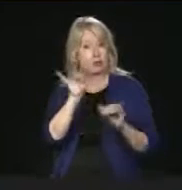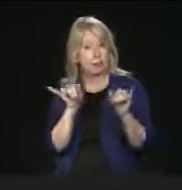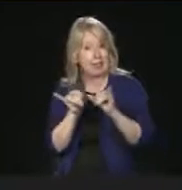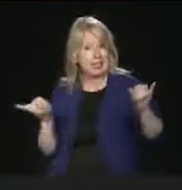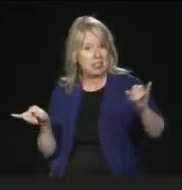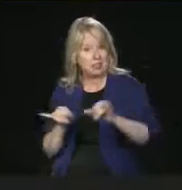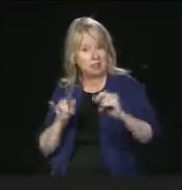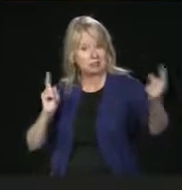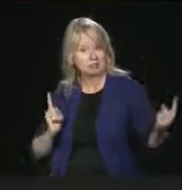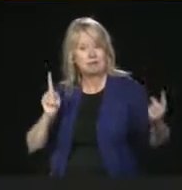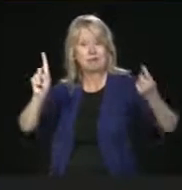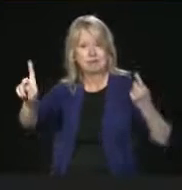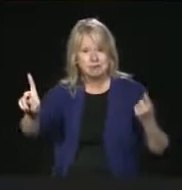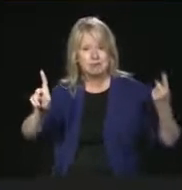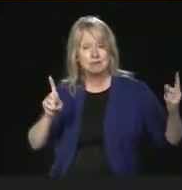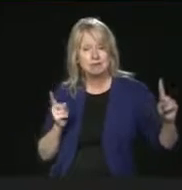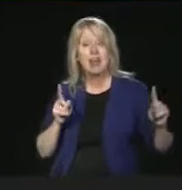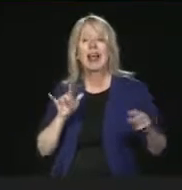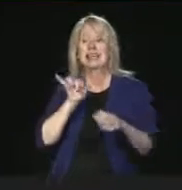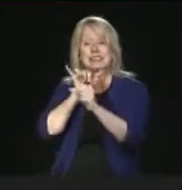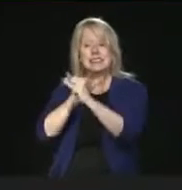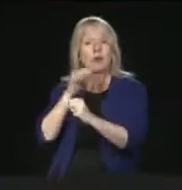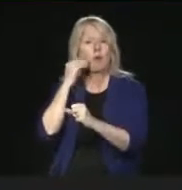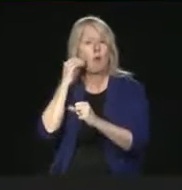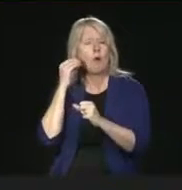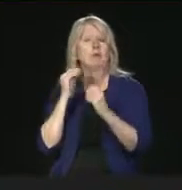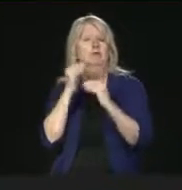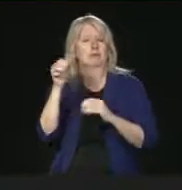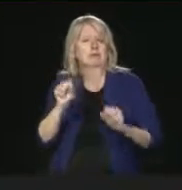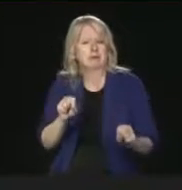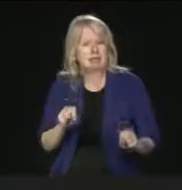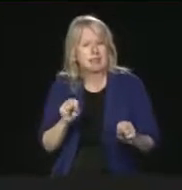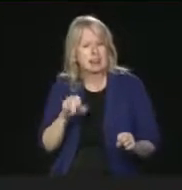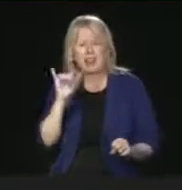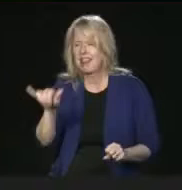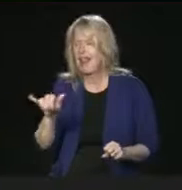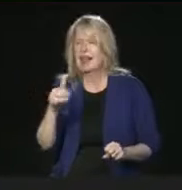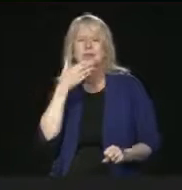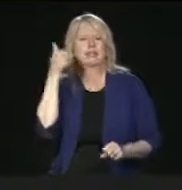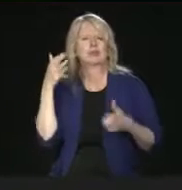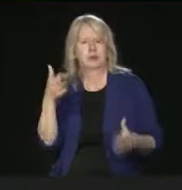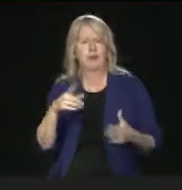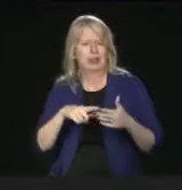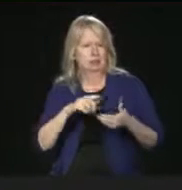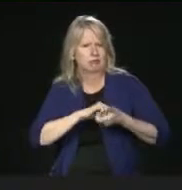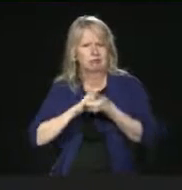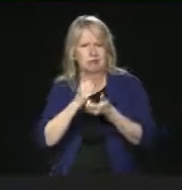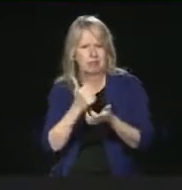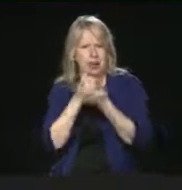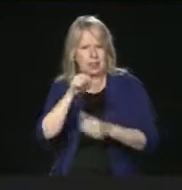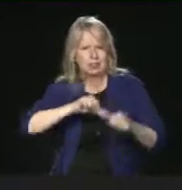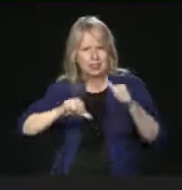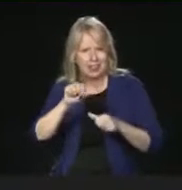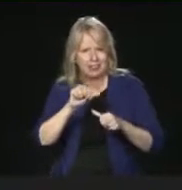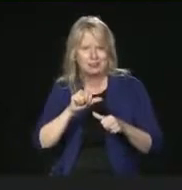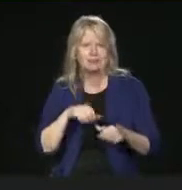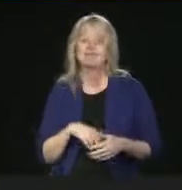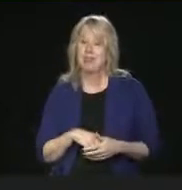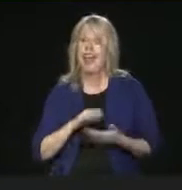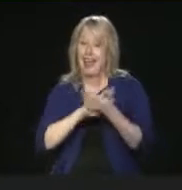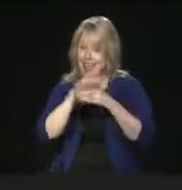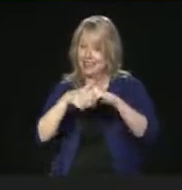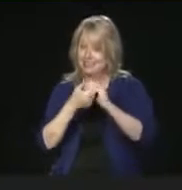as much as possible, is the best way to help each other. And you're having to wash your hands a lot.